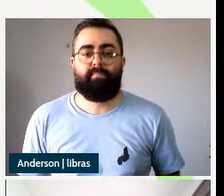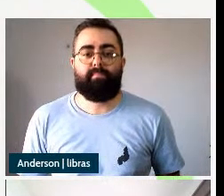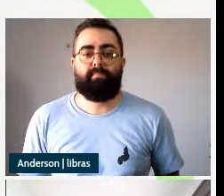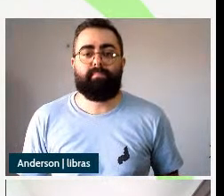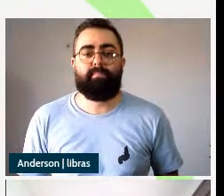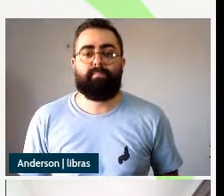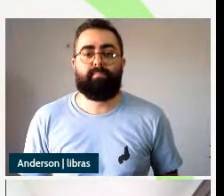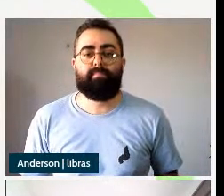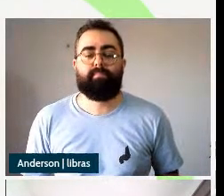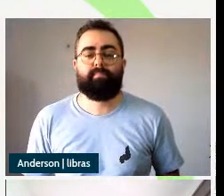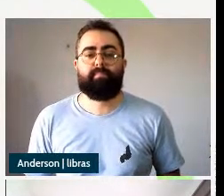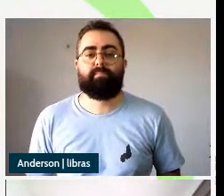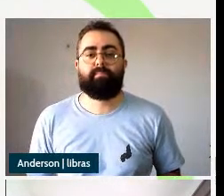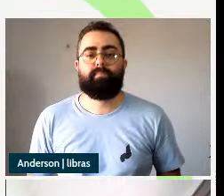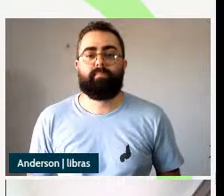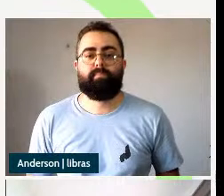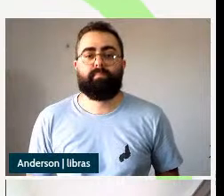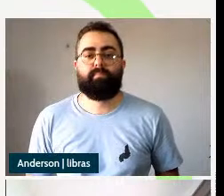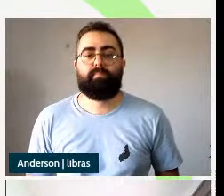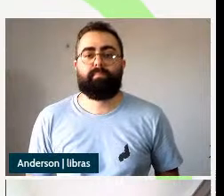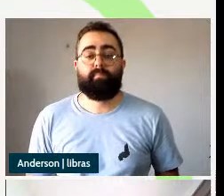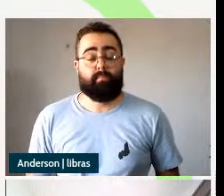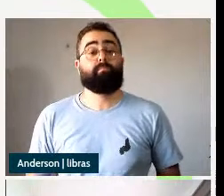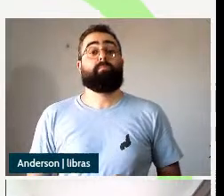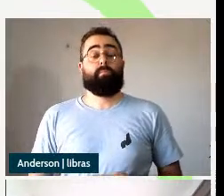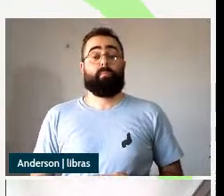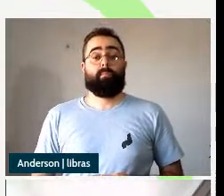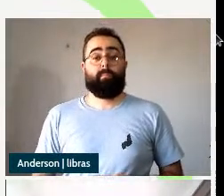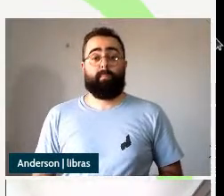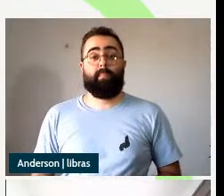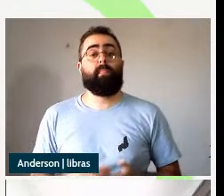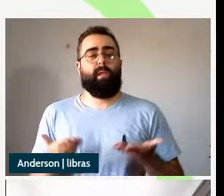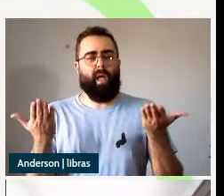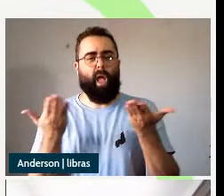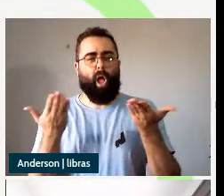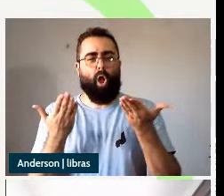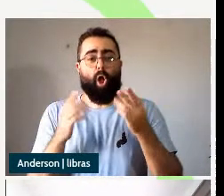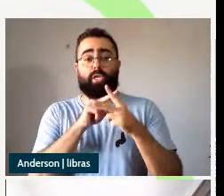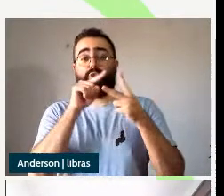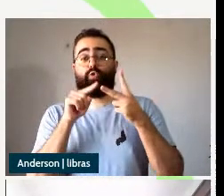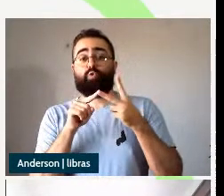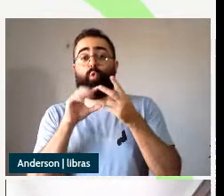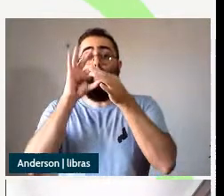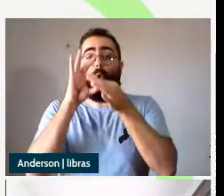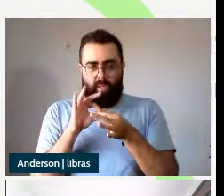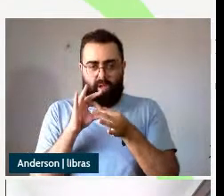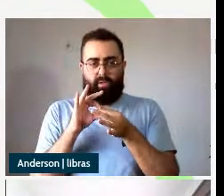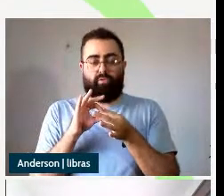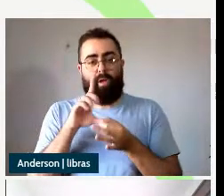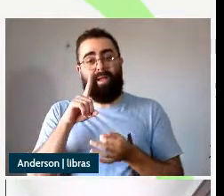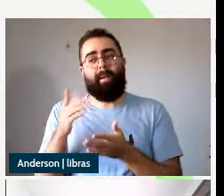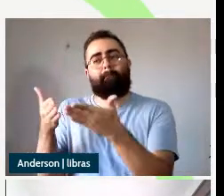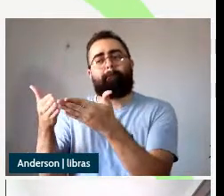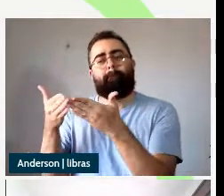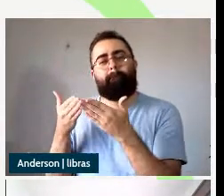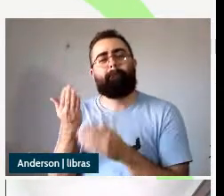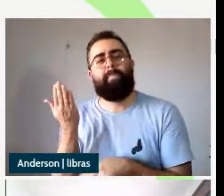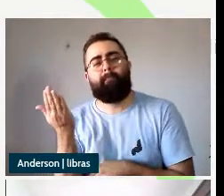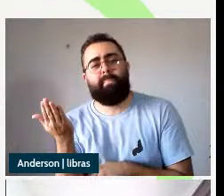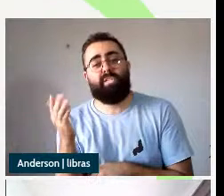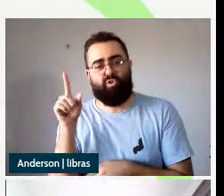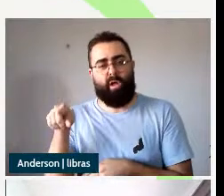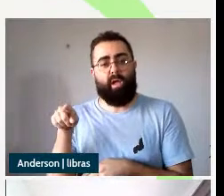context that I introduced is permissions as directives. So